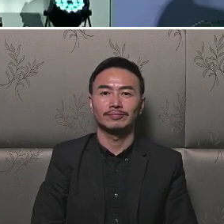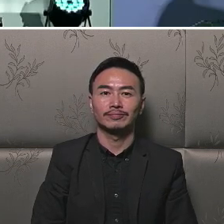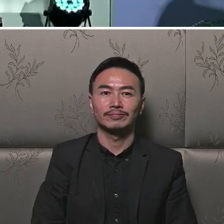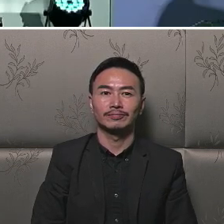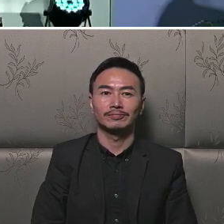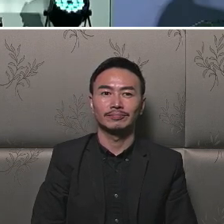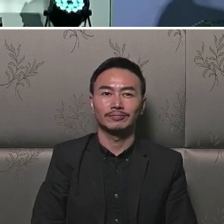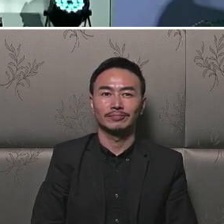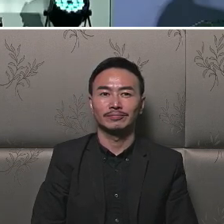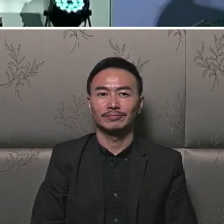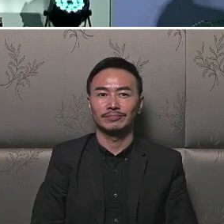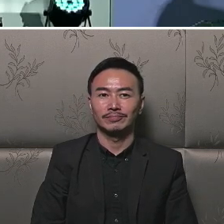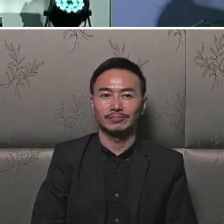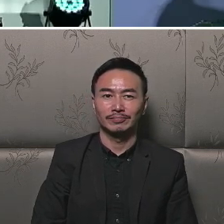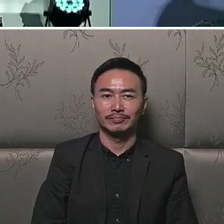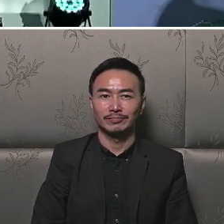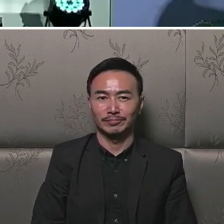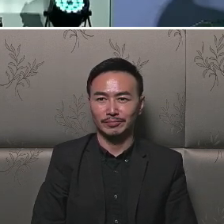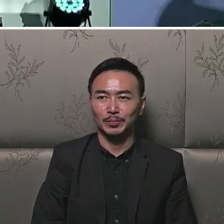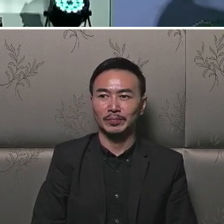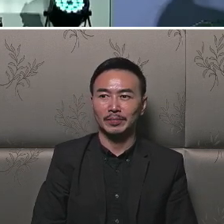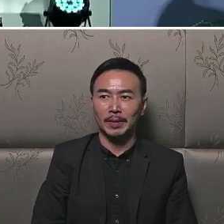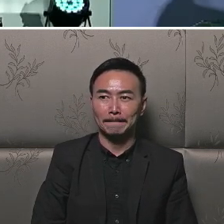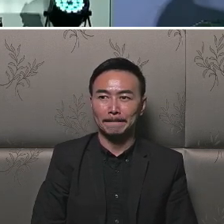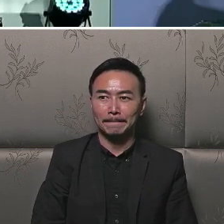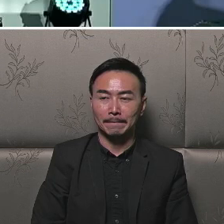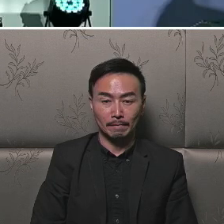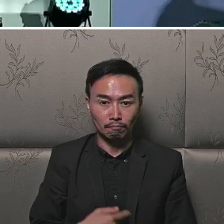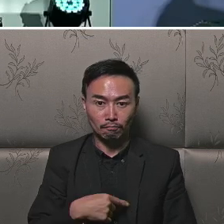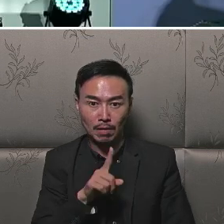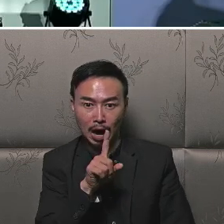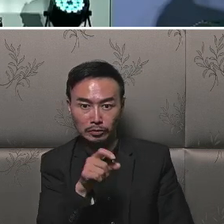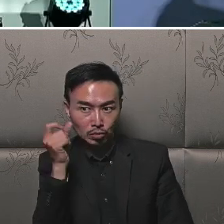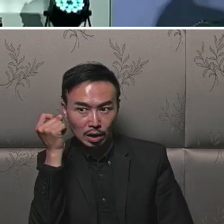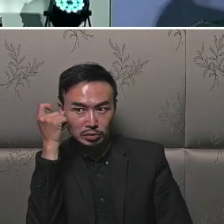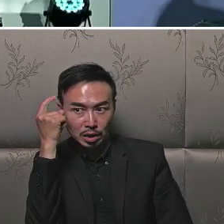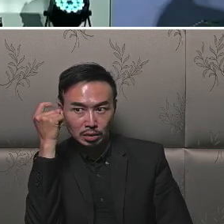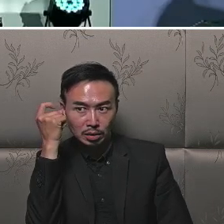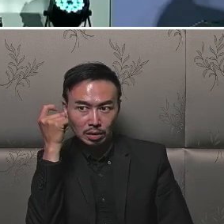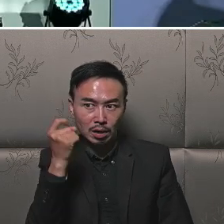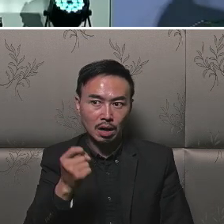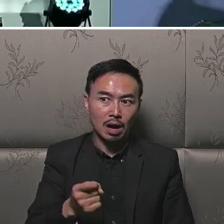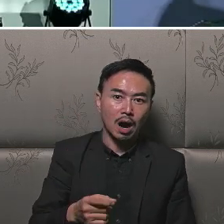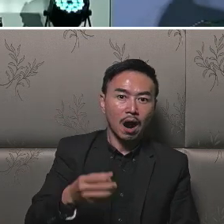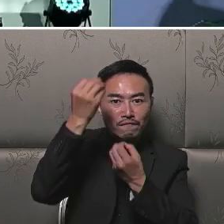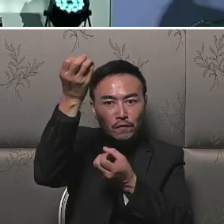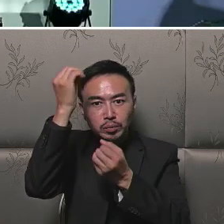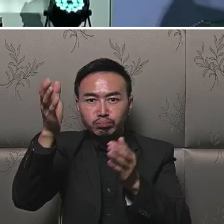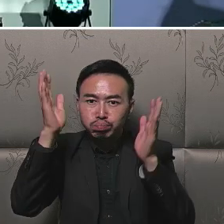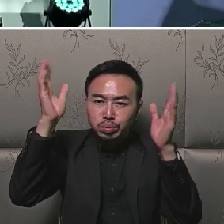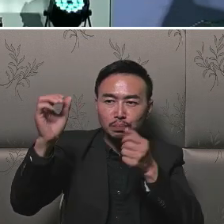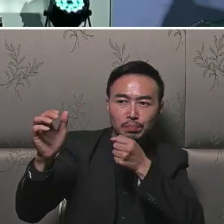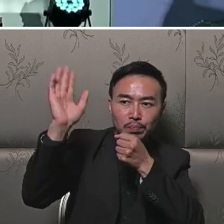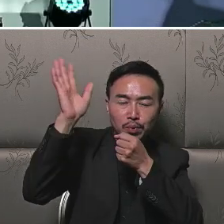understand or if... Because we've been discussing flexible learning. So my understanding is that the person is